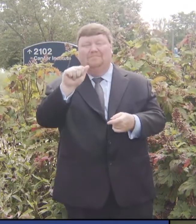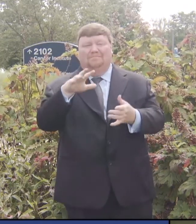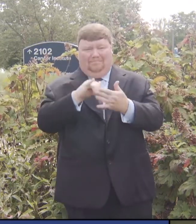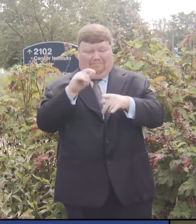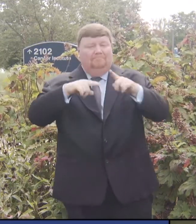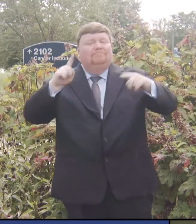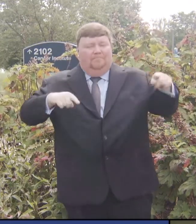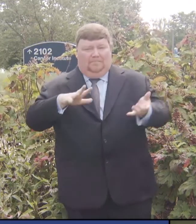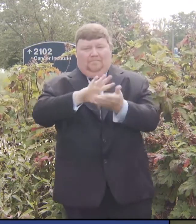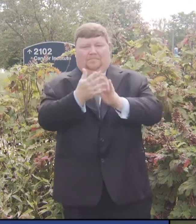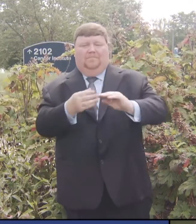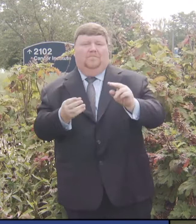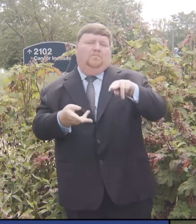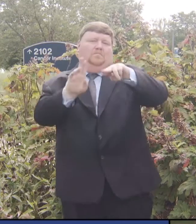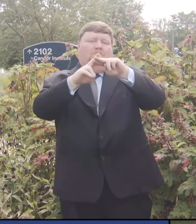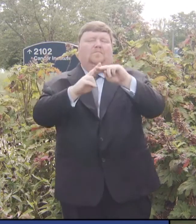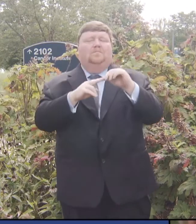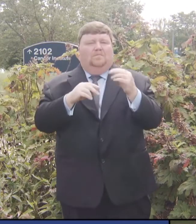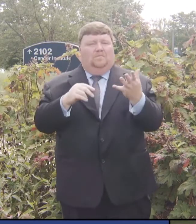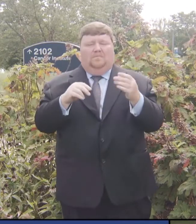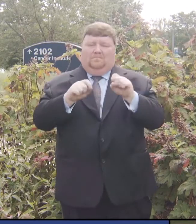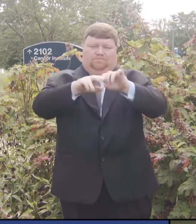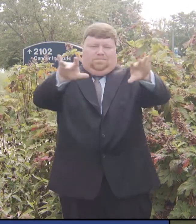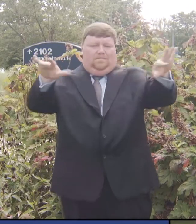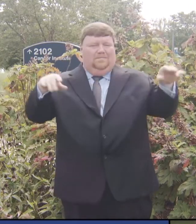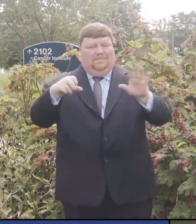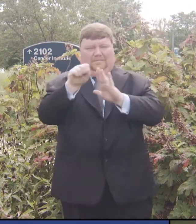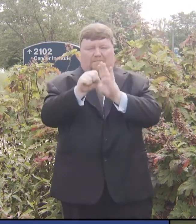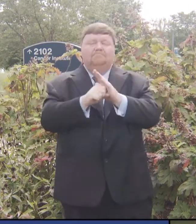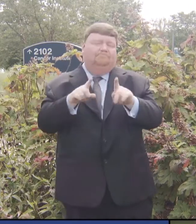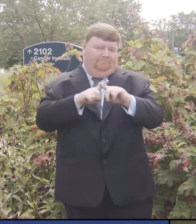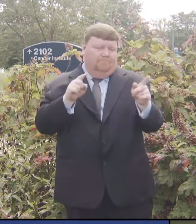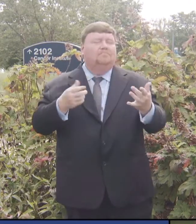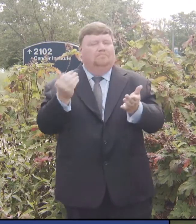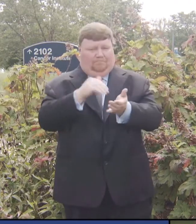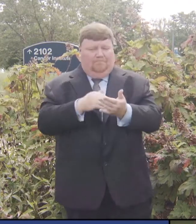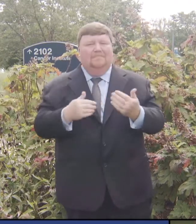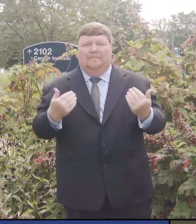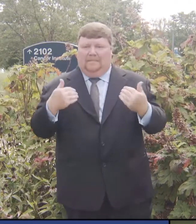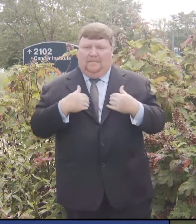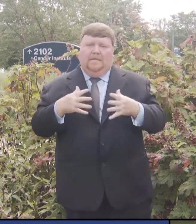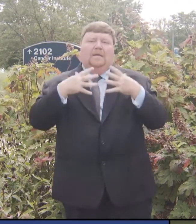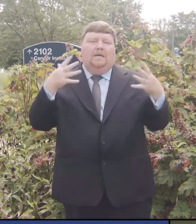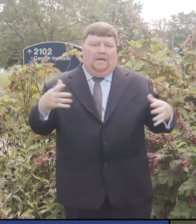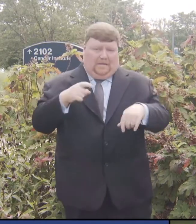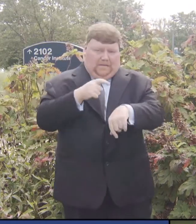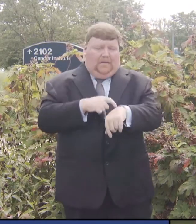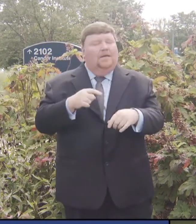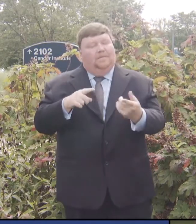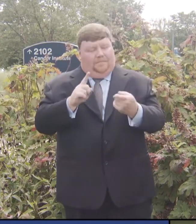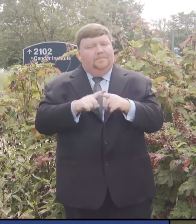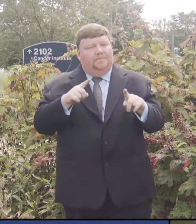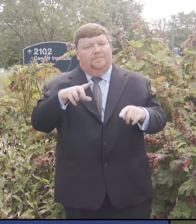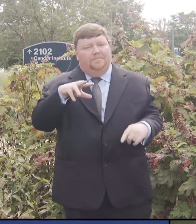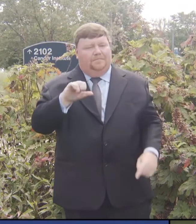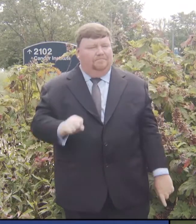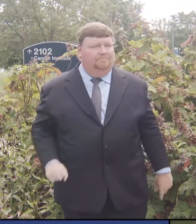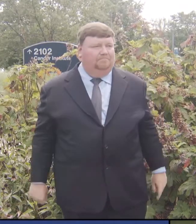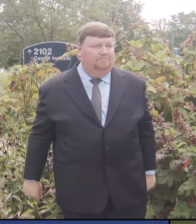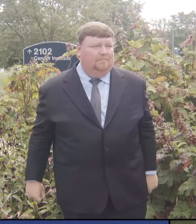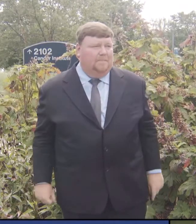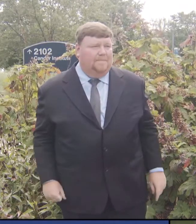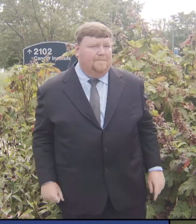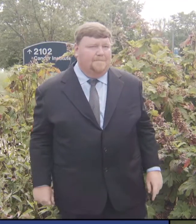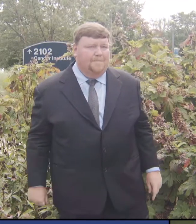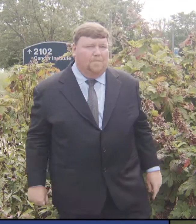We're going to try and have there be more detailed data, but of course that is again a time-consuming and resource-consuming exercise. When did you guys